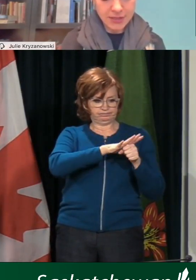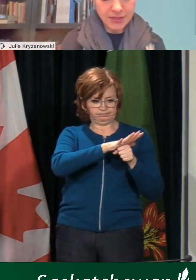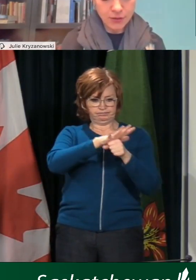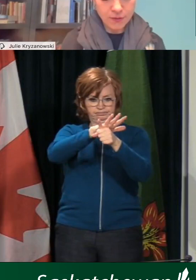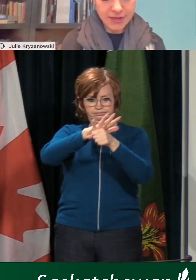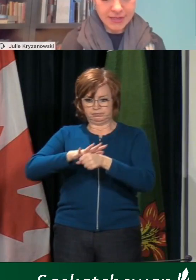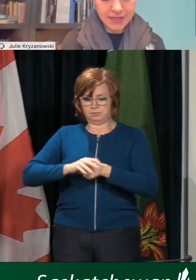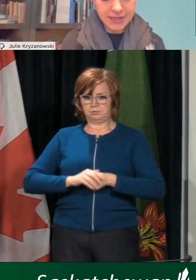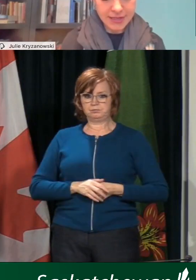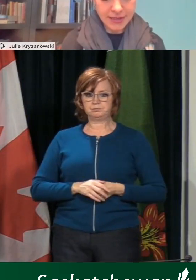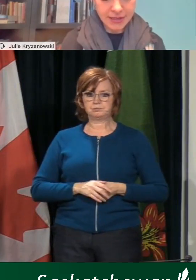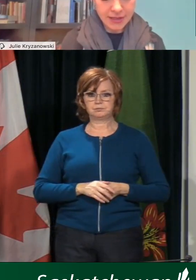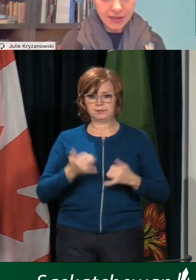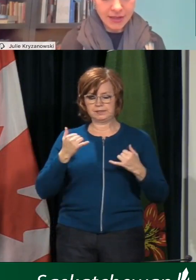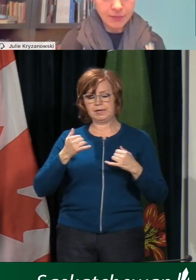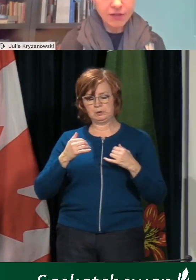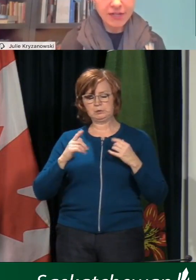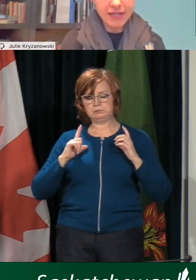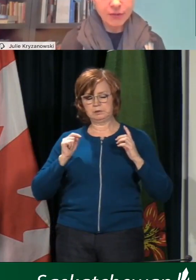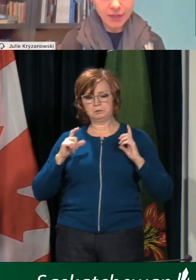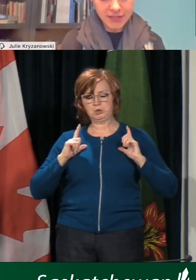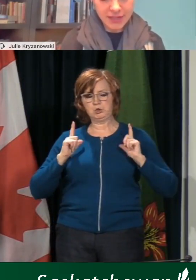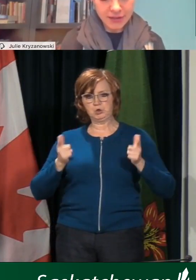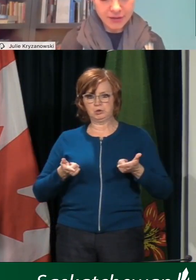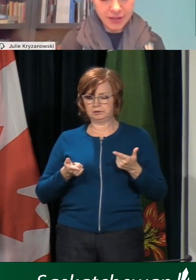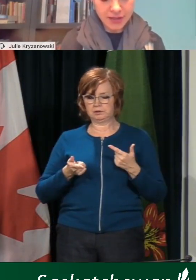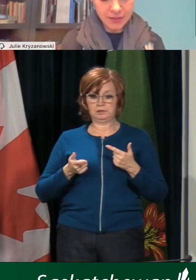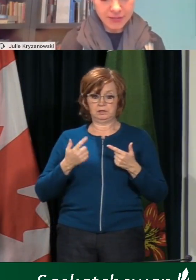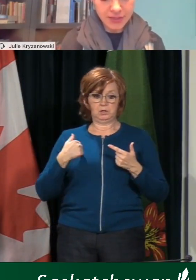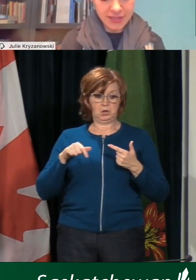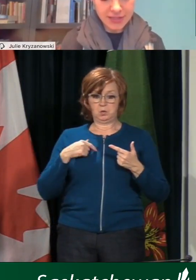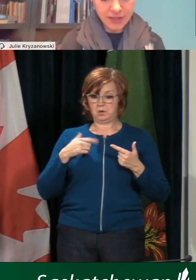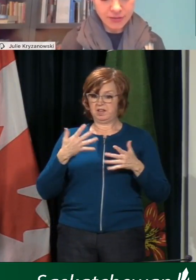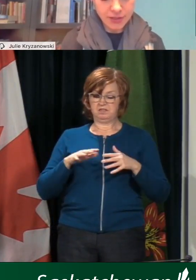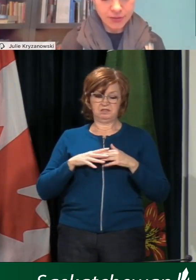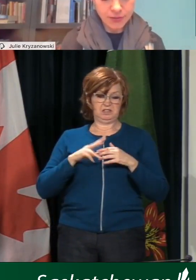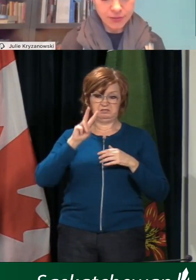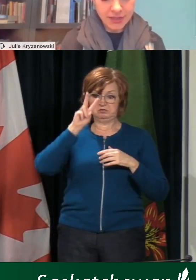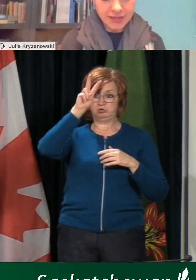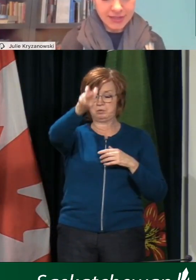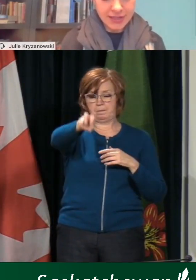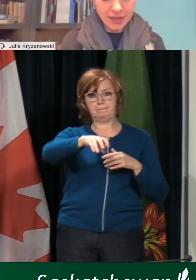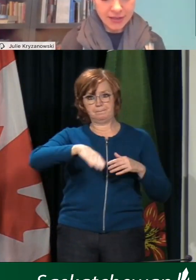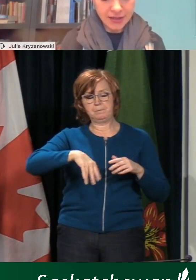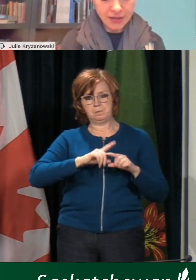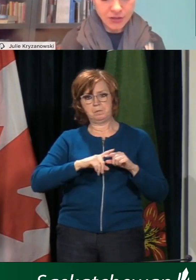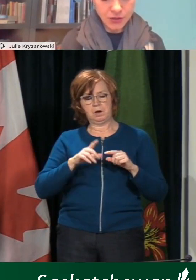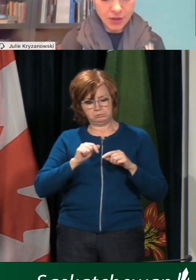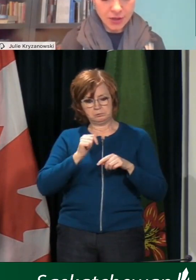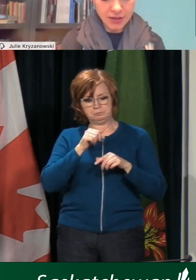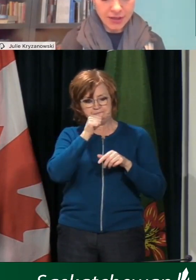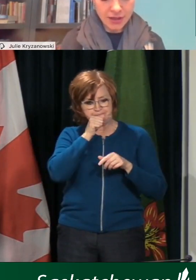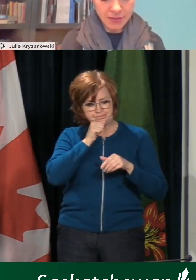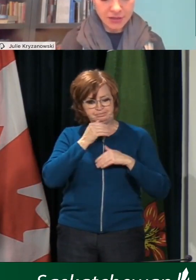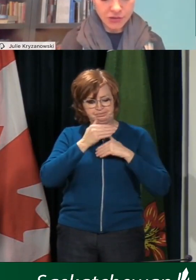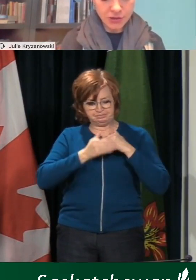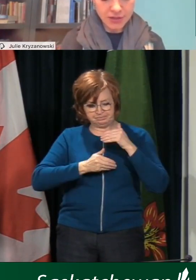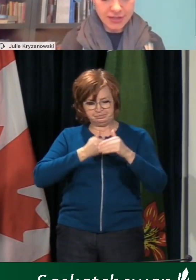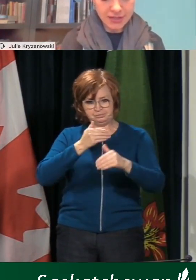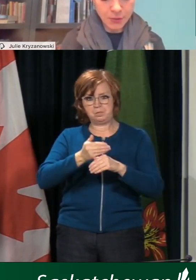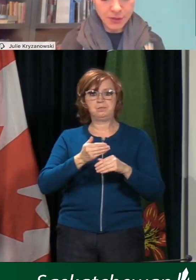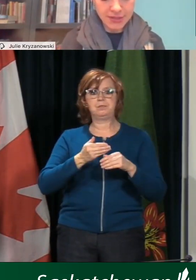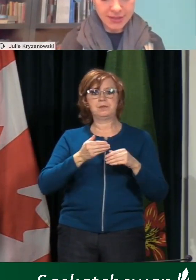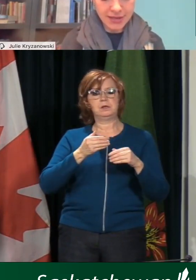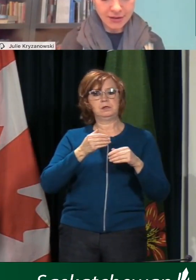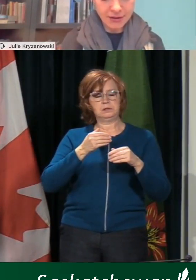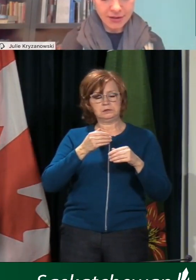to COVID-19. We do need to work together to continue to stay healthy and strong and ensure that